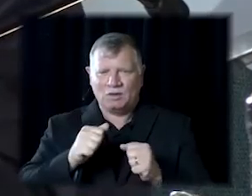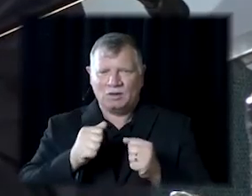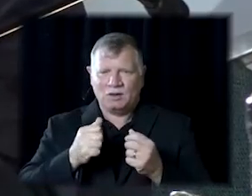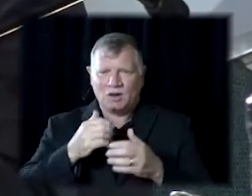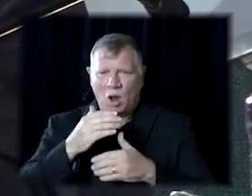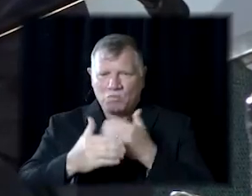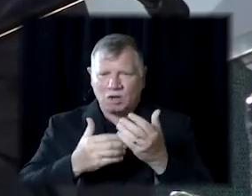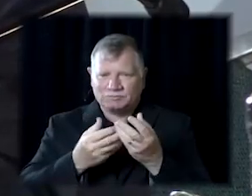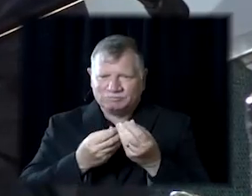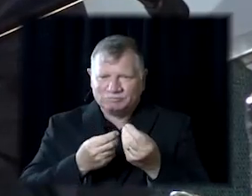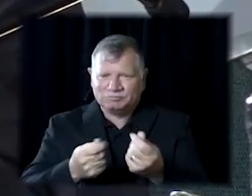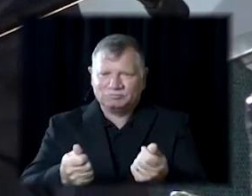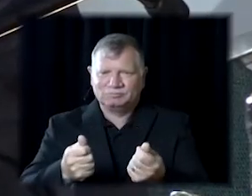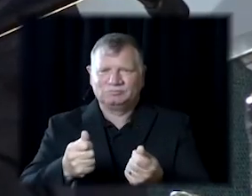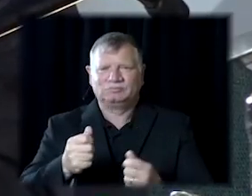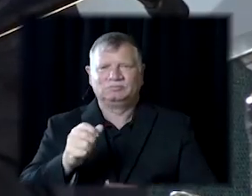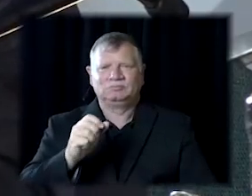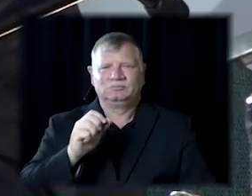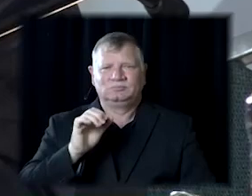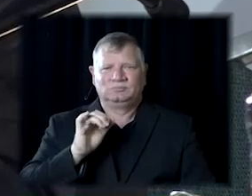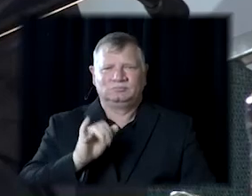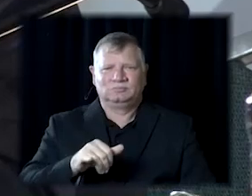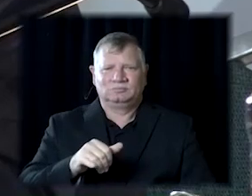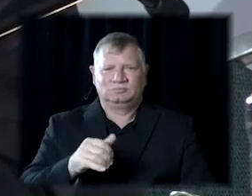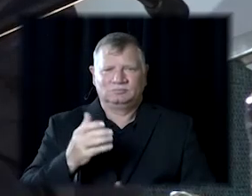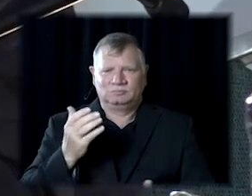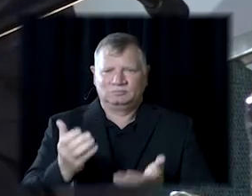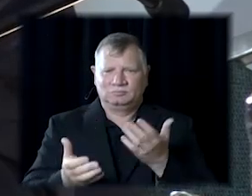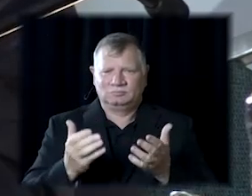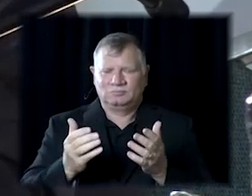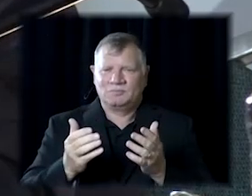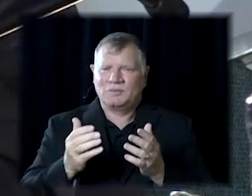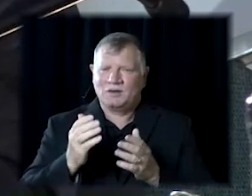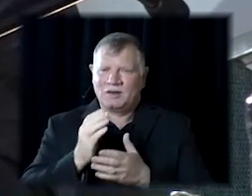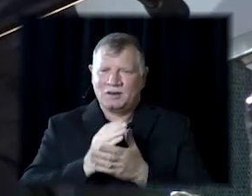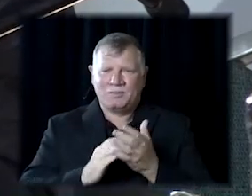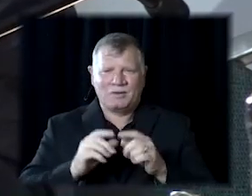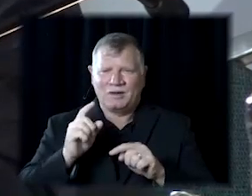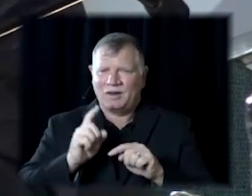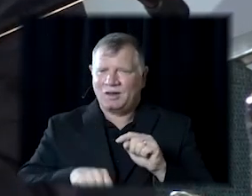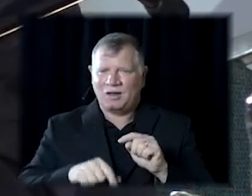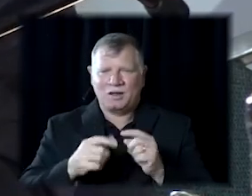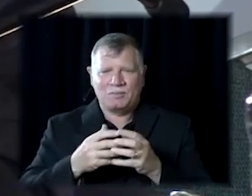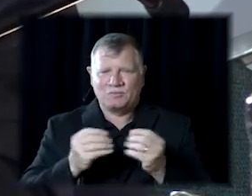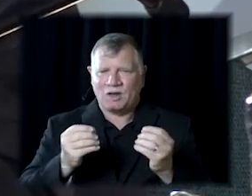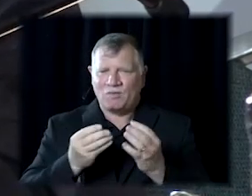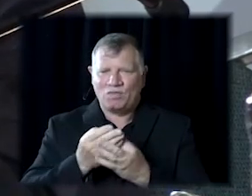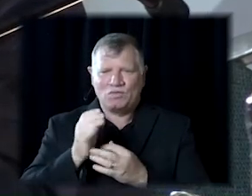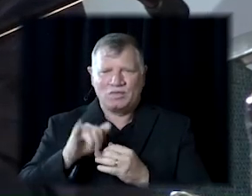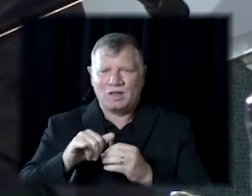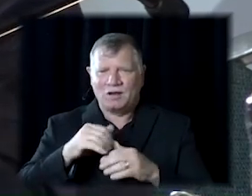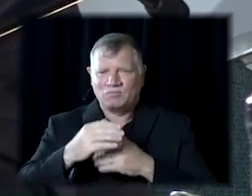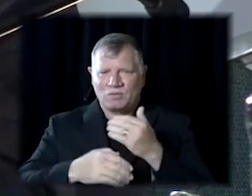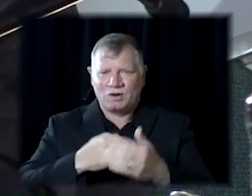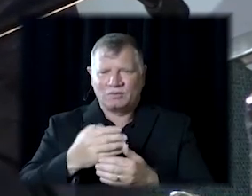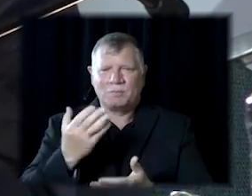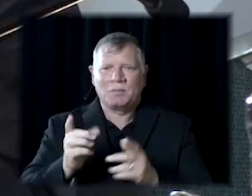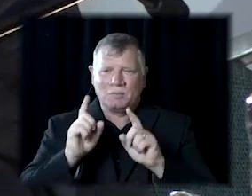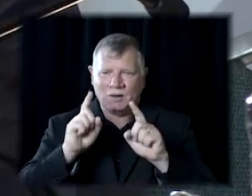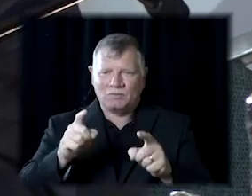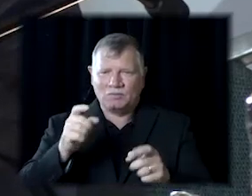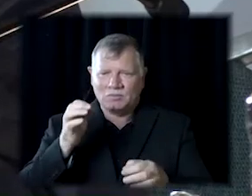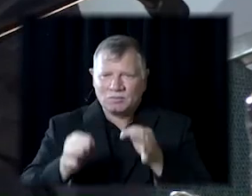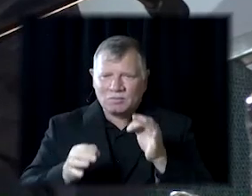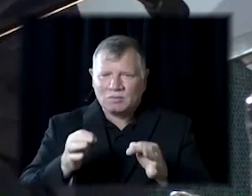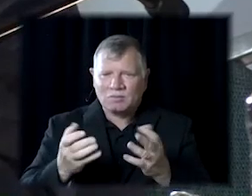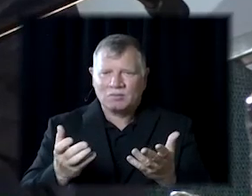streamlined process. Ultimately, there may be a number of these that cannot be resolved through that process and may have to go to